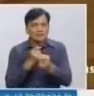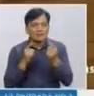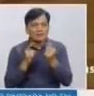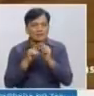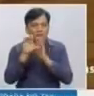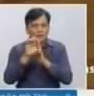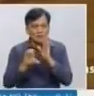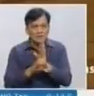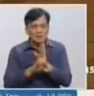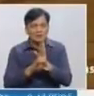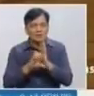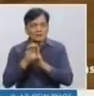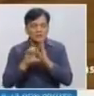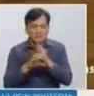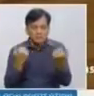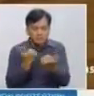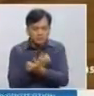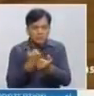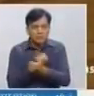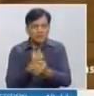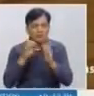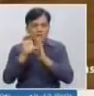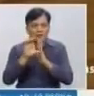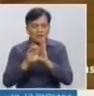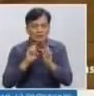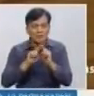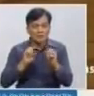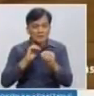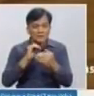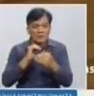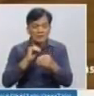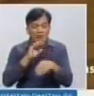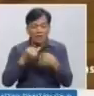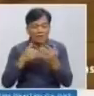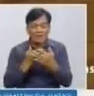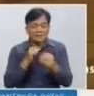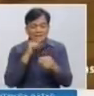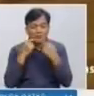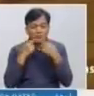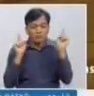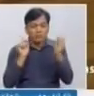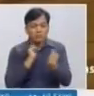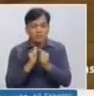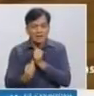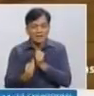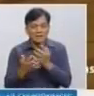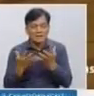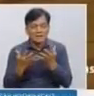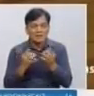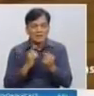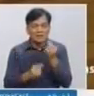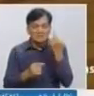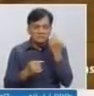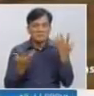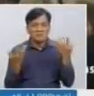Charter, revisions rather to the Charter, but none of them was successfully done for one